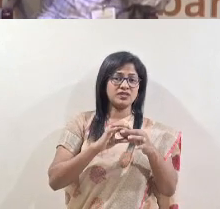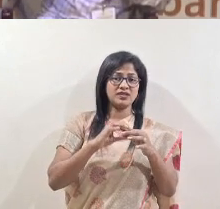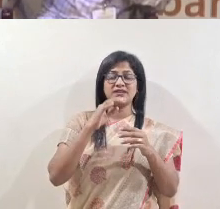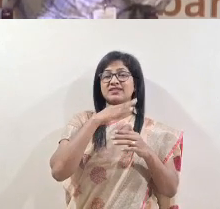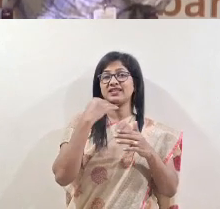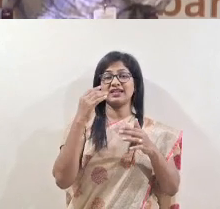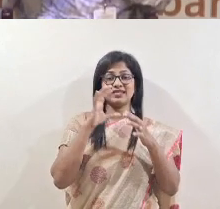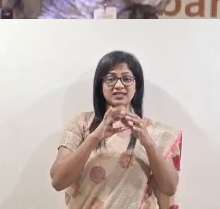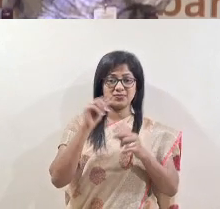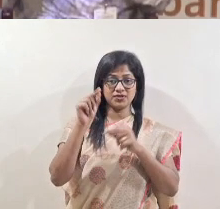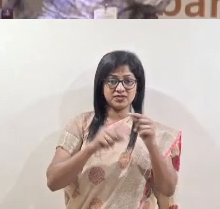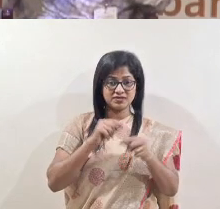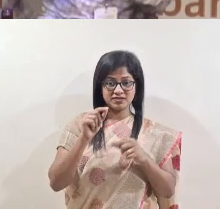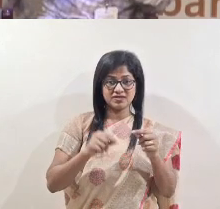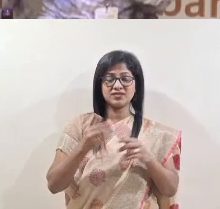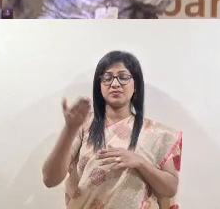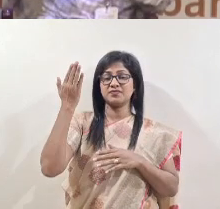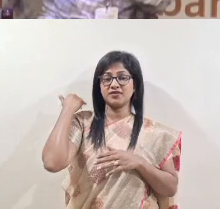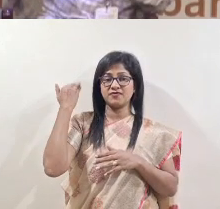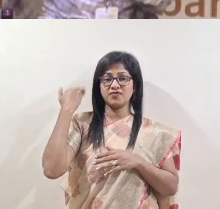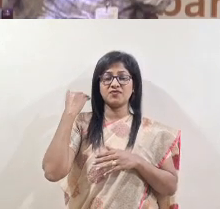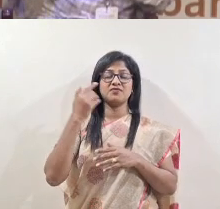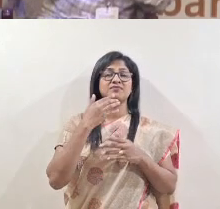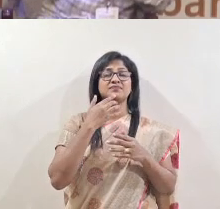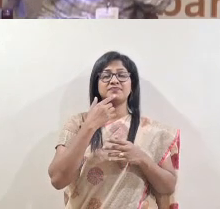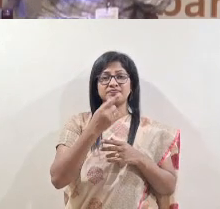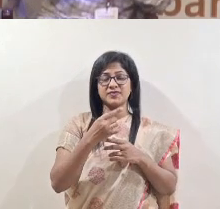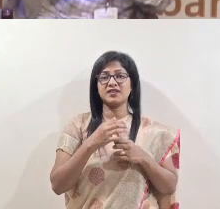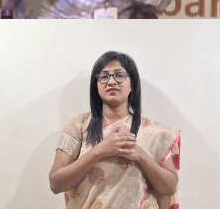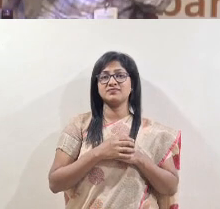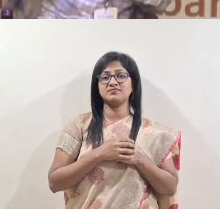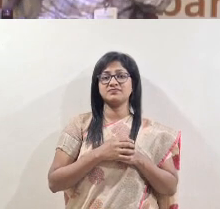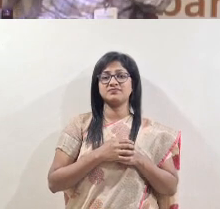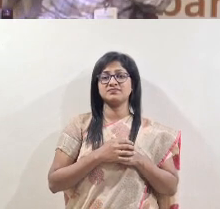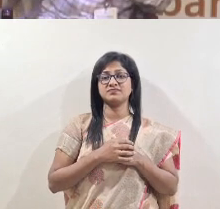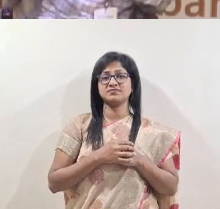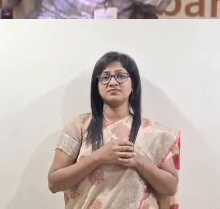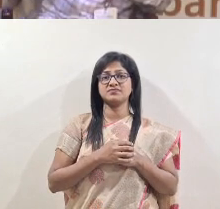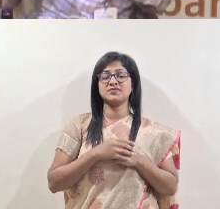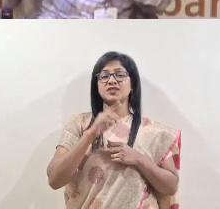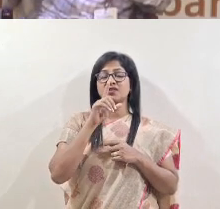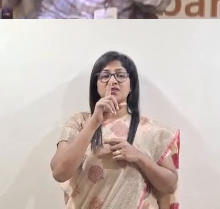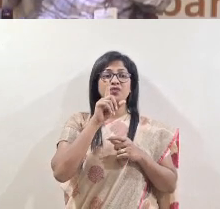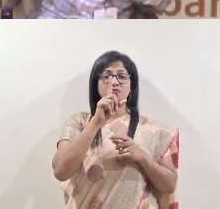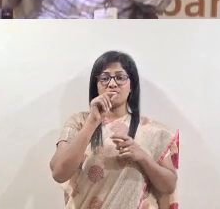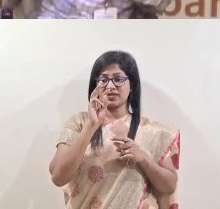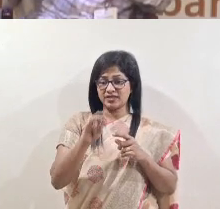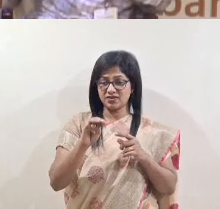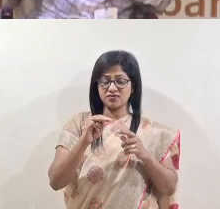fatality rates, previously we used to say how many deaths are there per 10,000